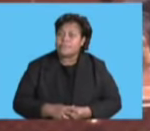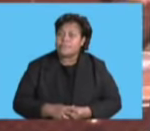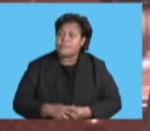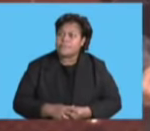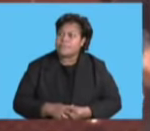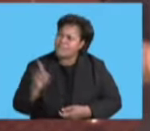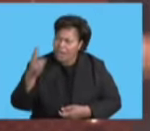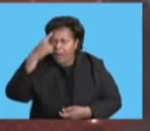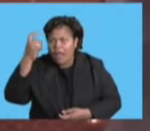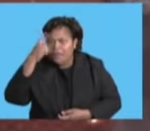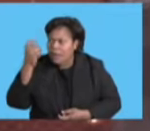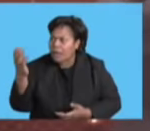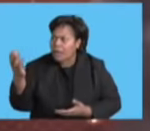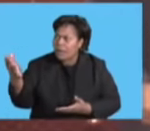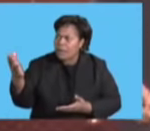capitulating,